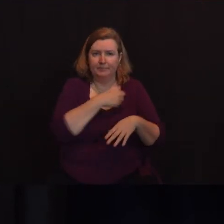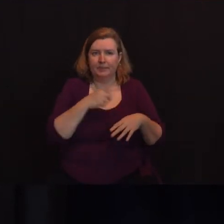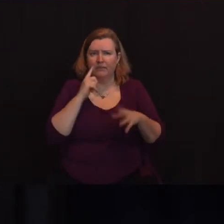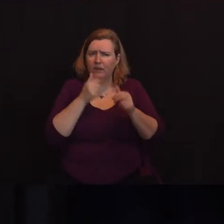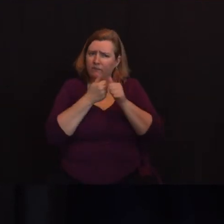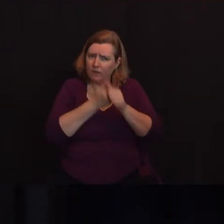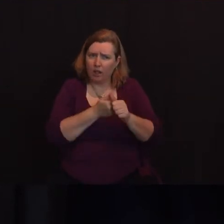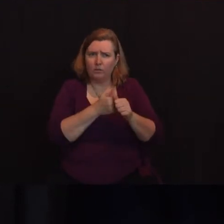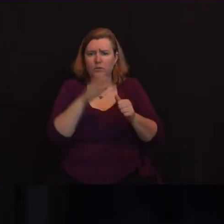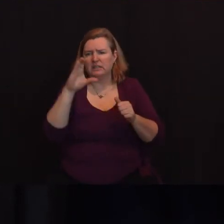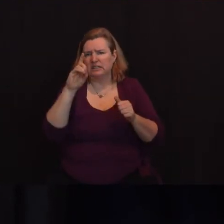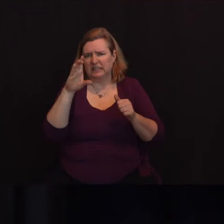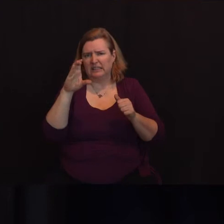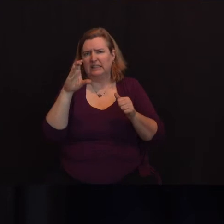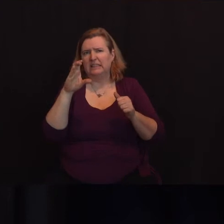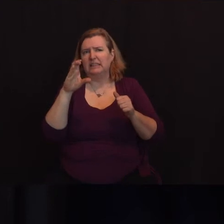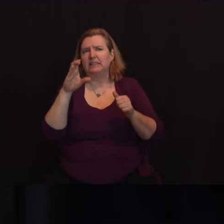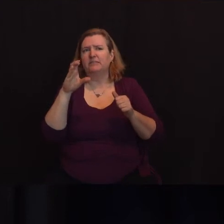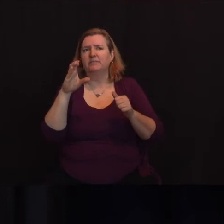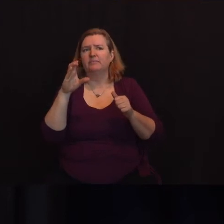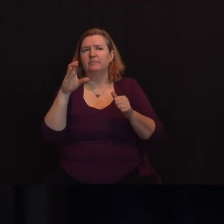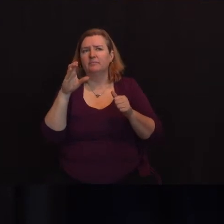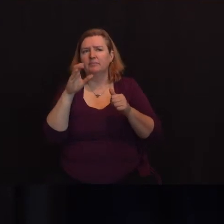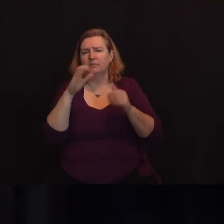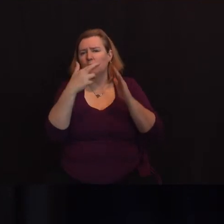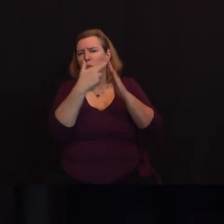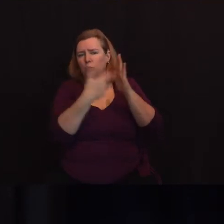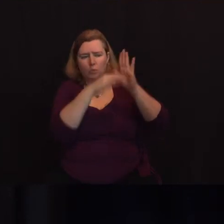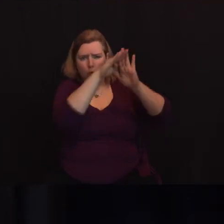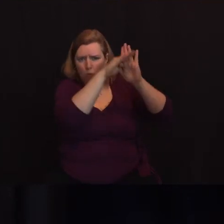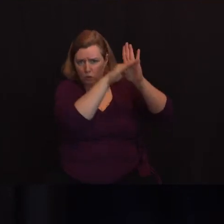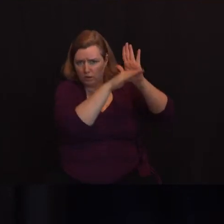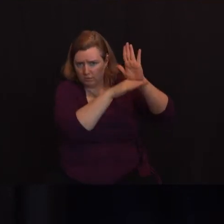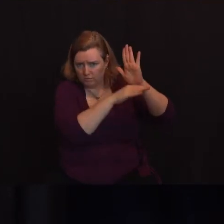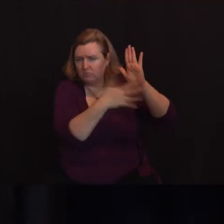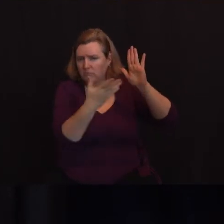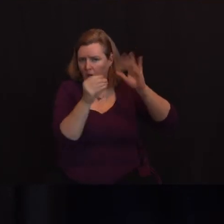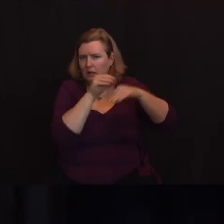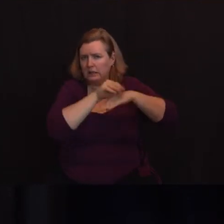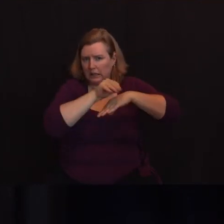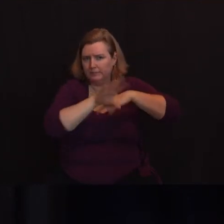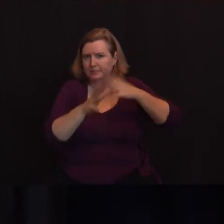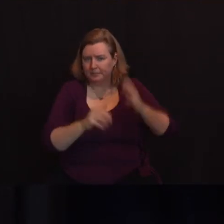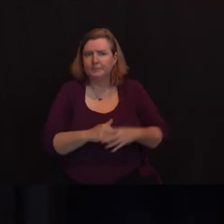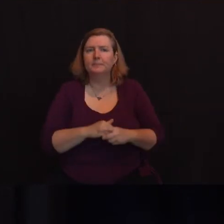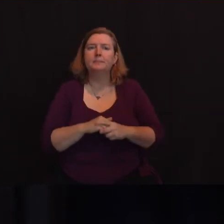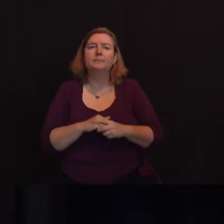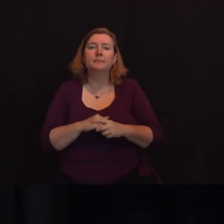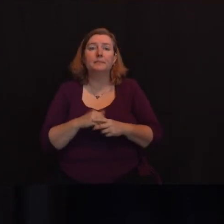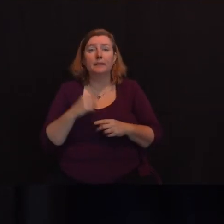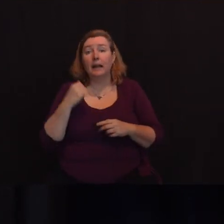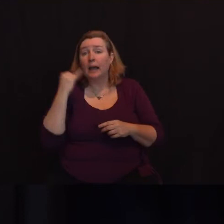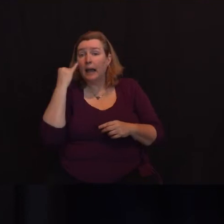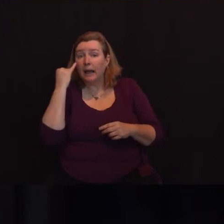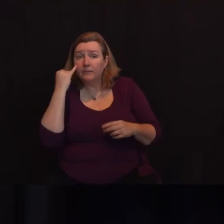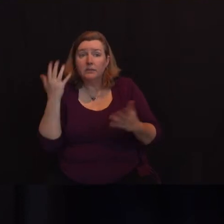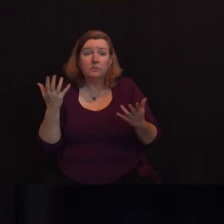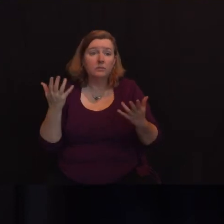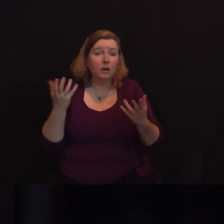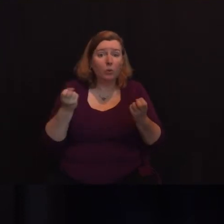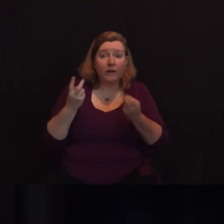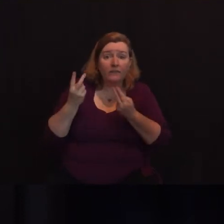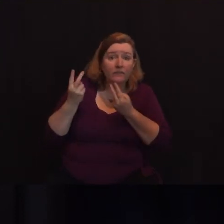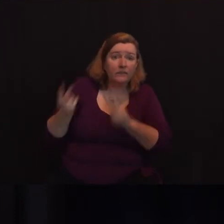the CDC and the Centers for Medicare and Medicaid. During visitation, if both the visitor